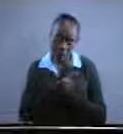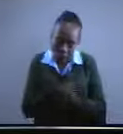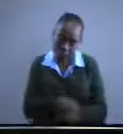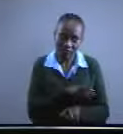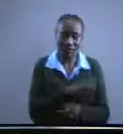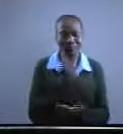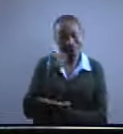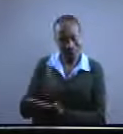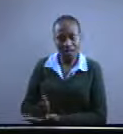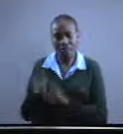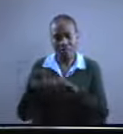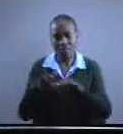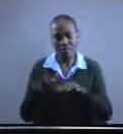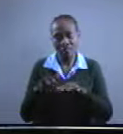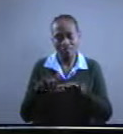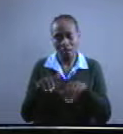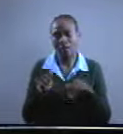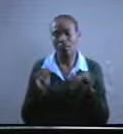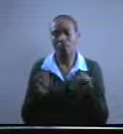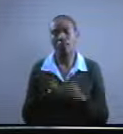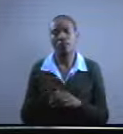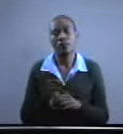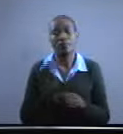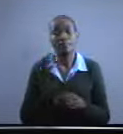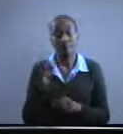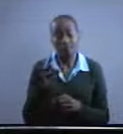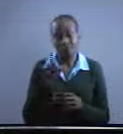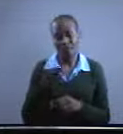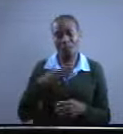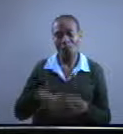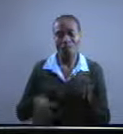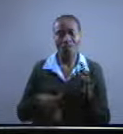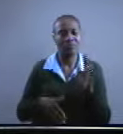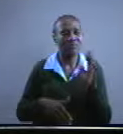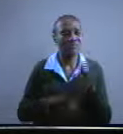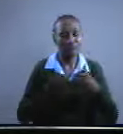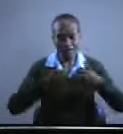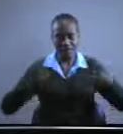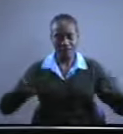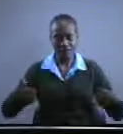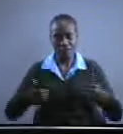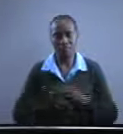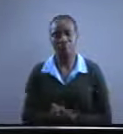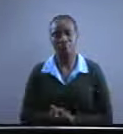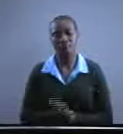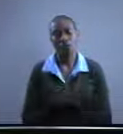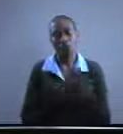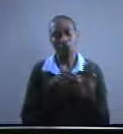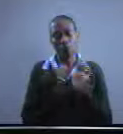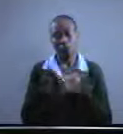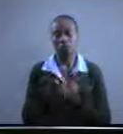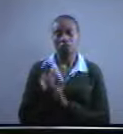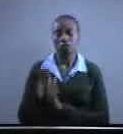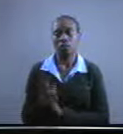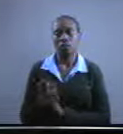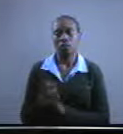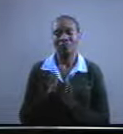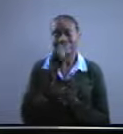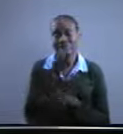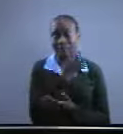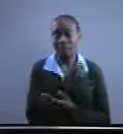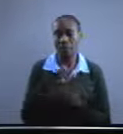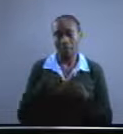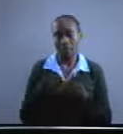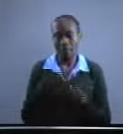to remain in the chamber when she has demanded a division. Rule 69 determines that a member